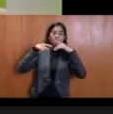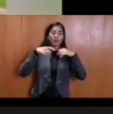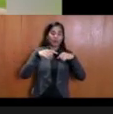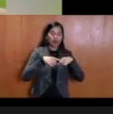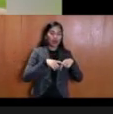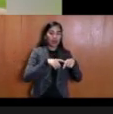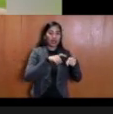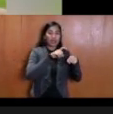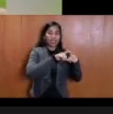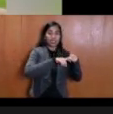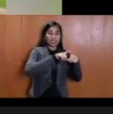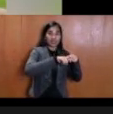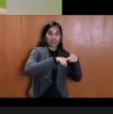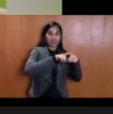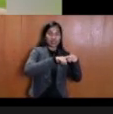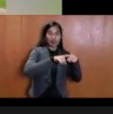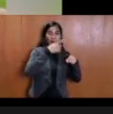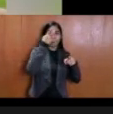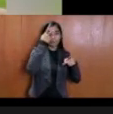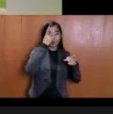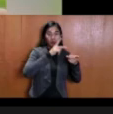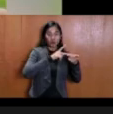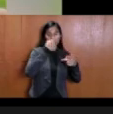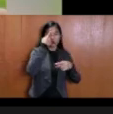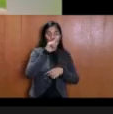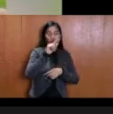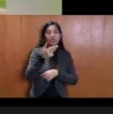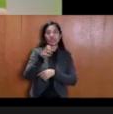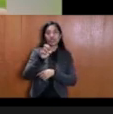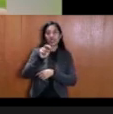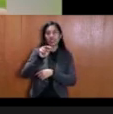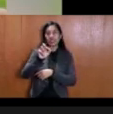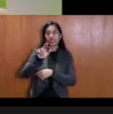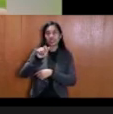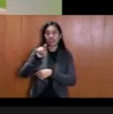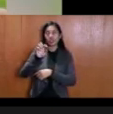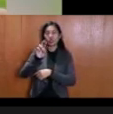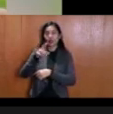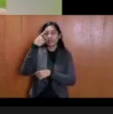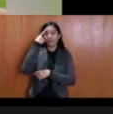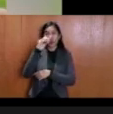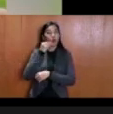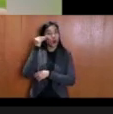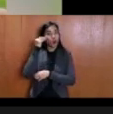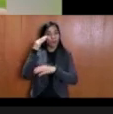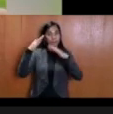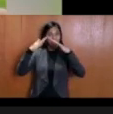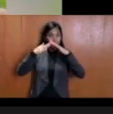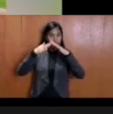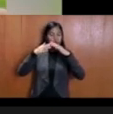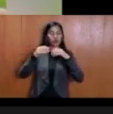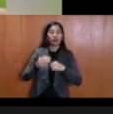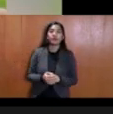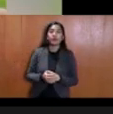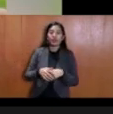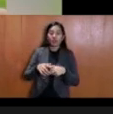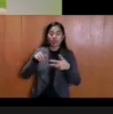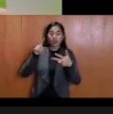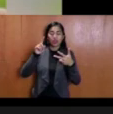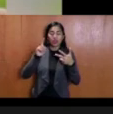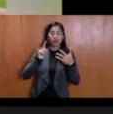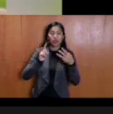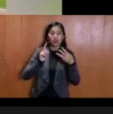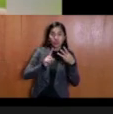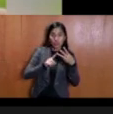solely for the use of the generator or the property. And the third one is, we make use of our